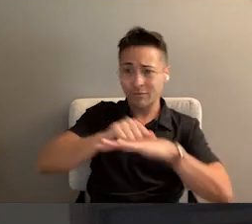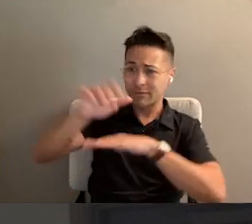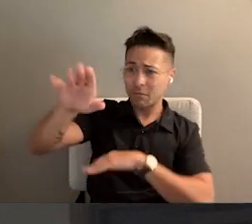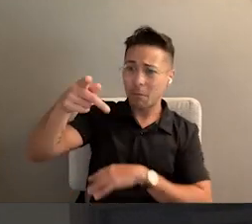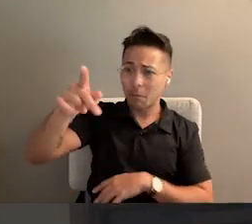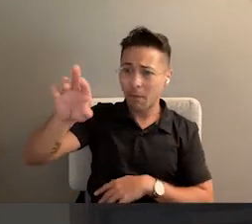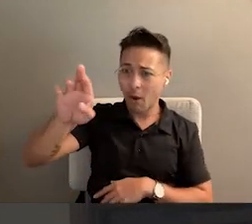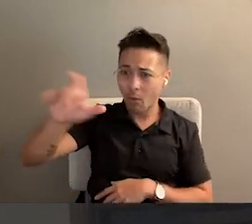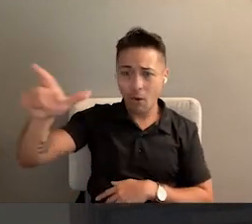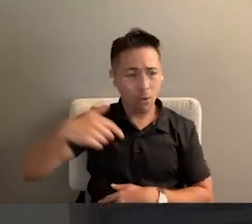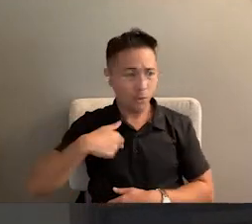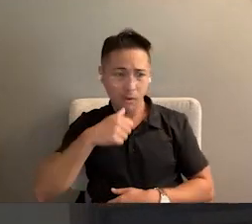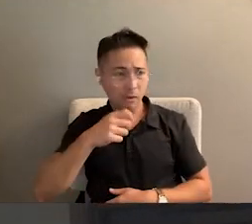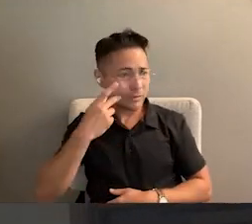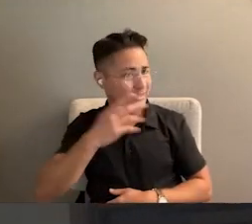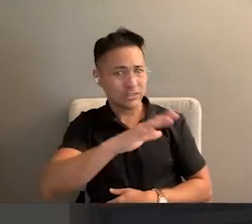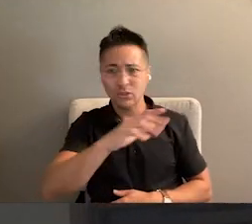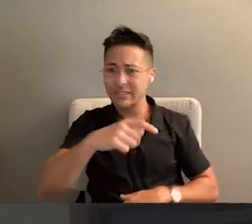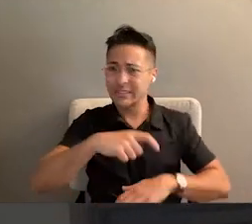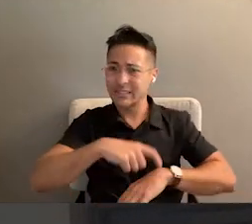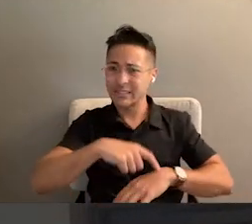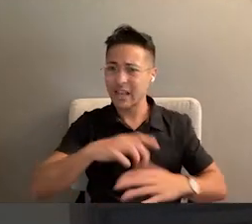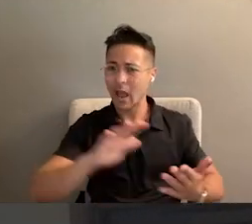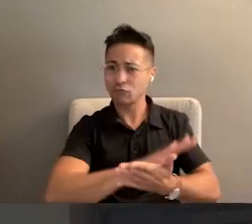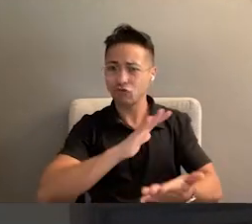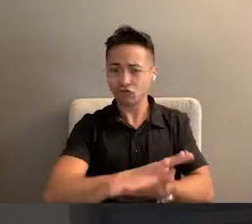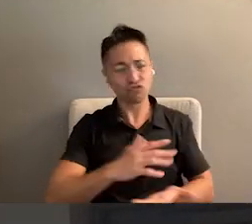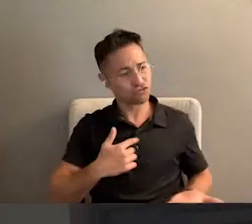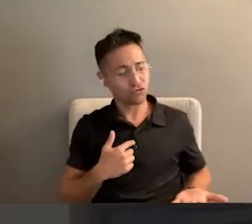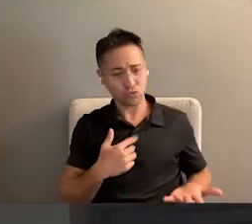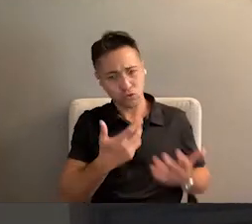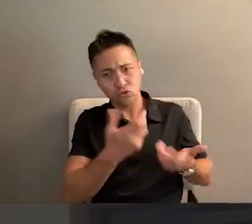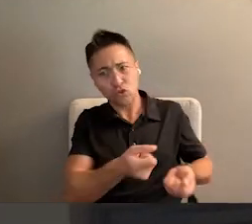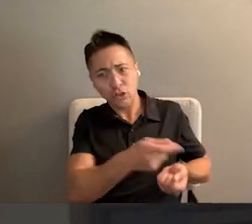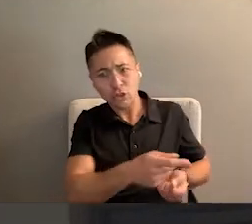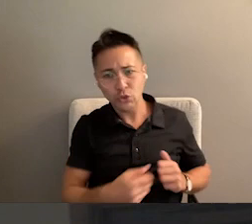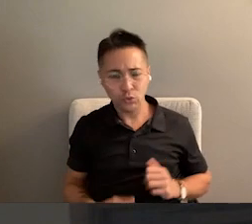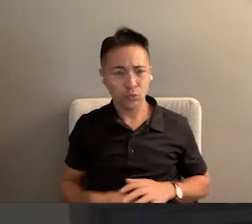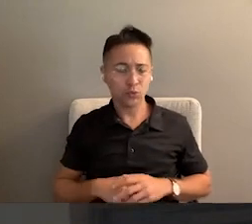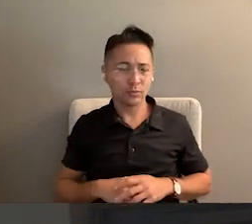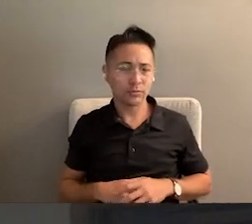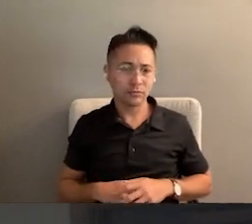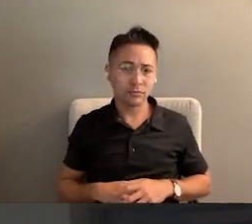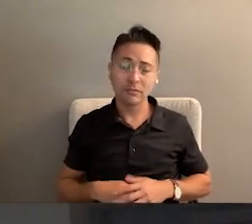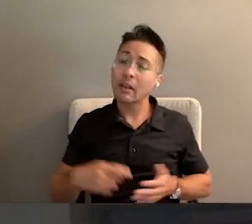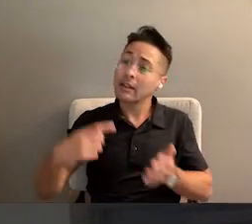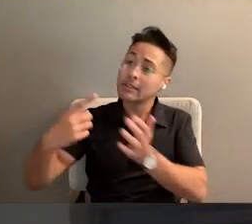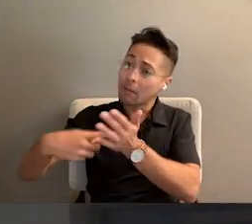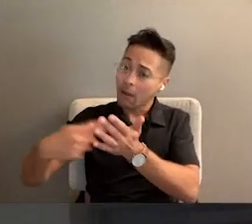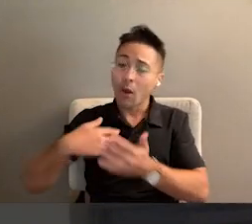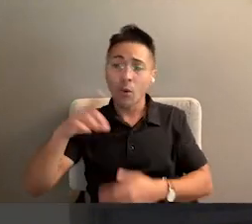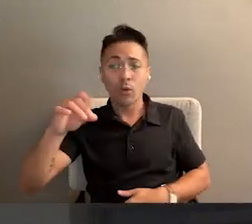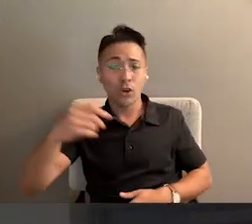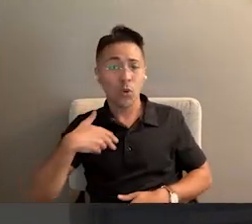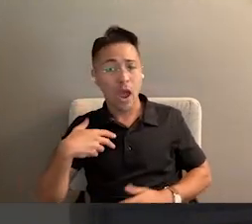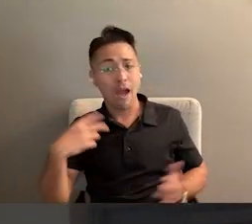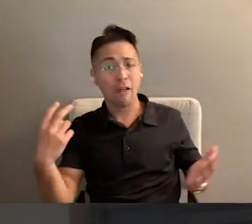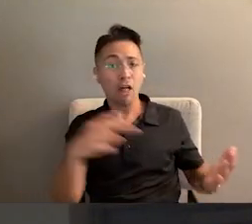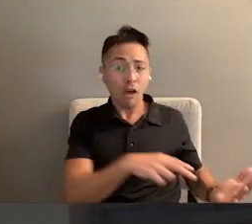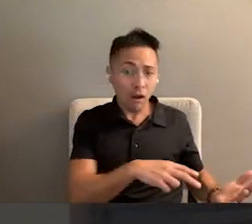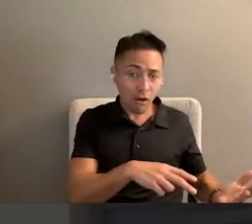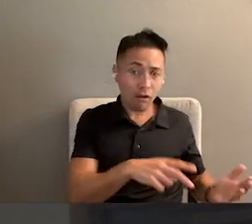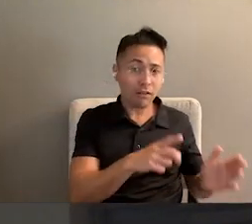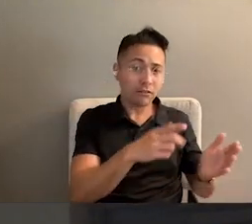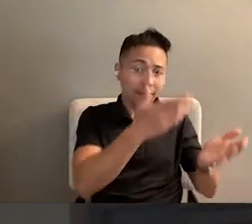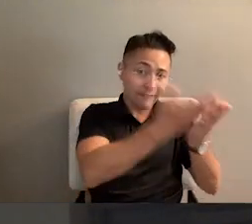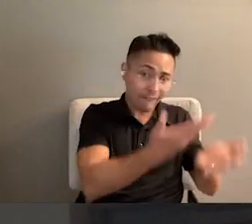checking. Because we don't see them. When you submit payroll, we don't see your timesheets. We trust you. You're submitting the hours that are on the